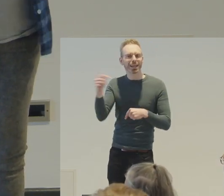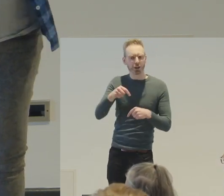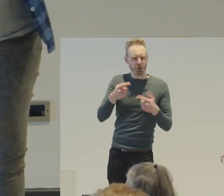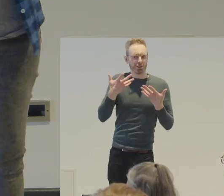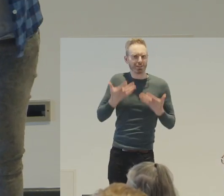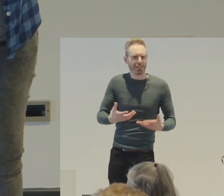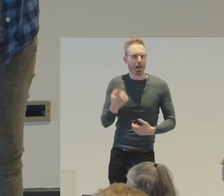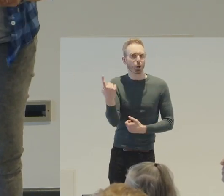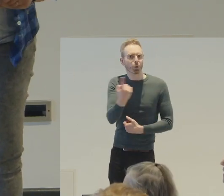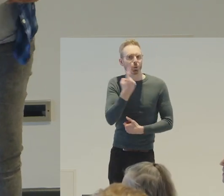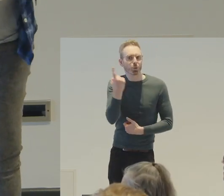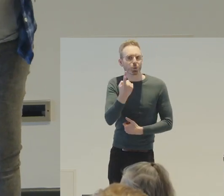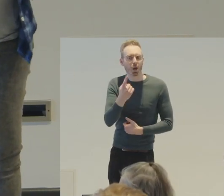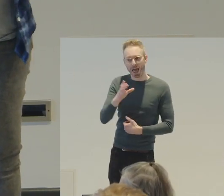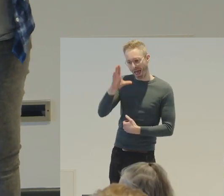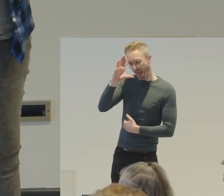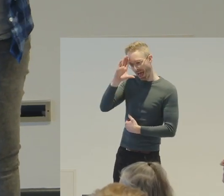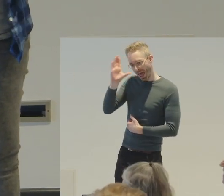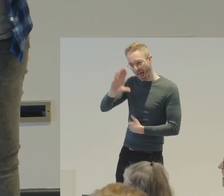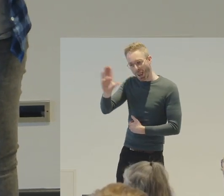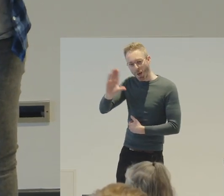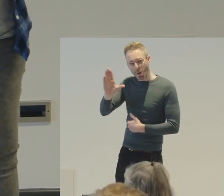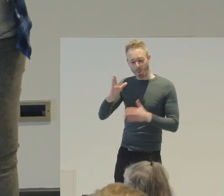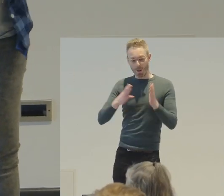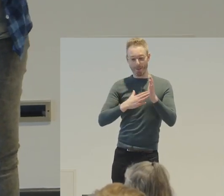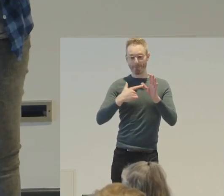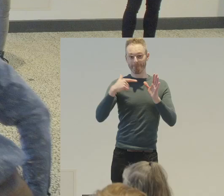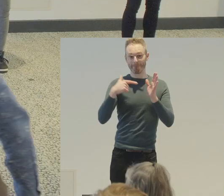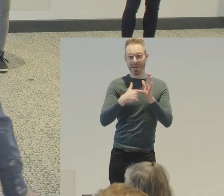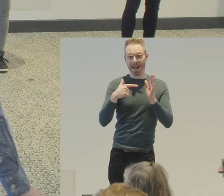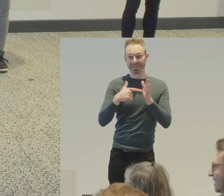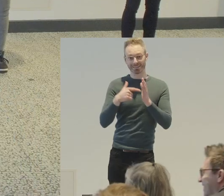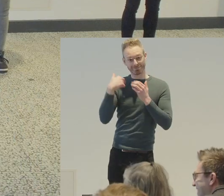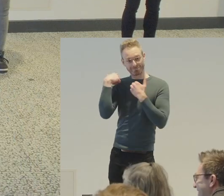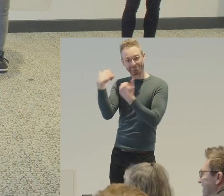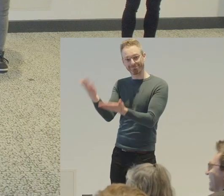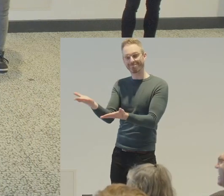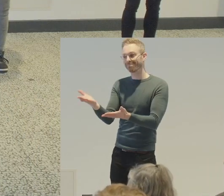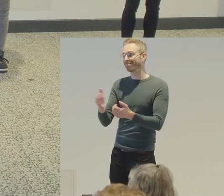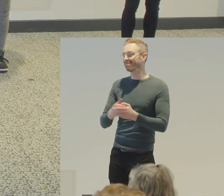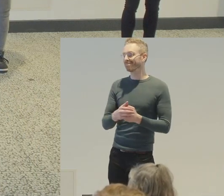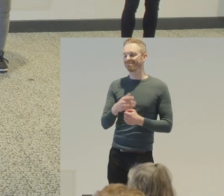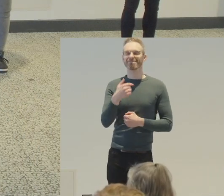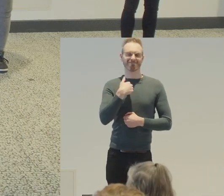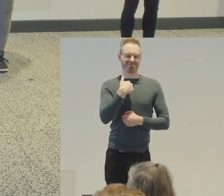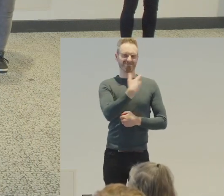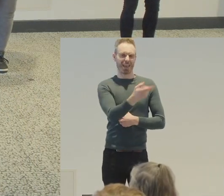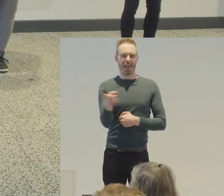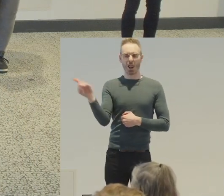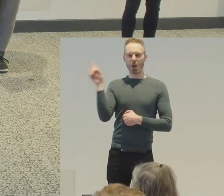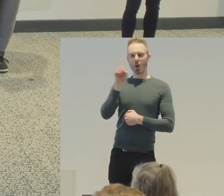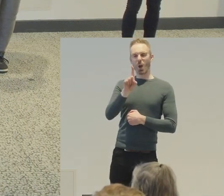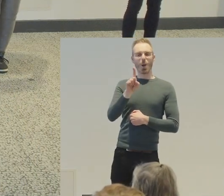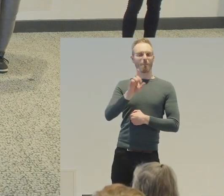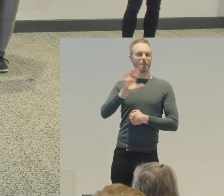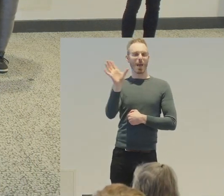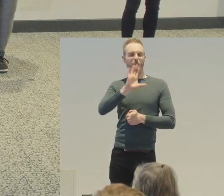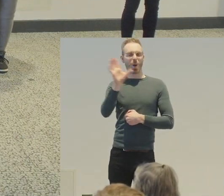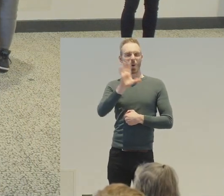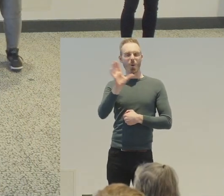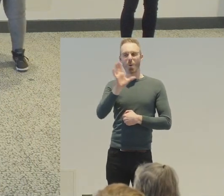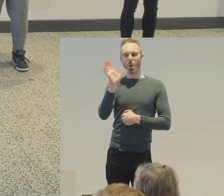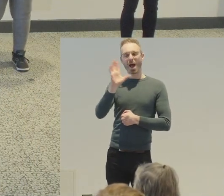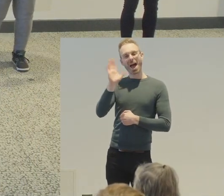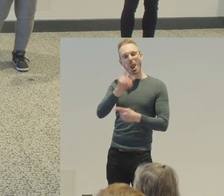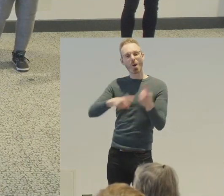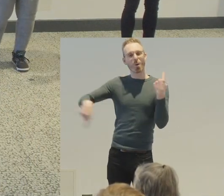Oh yeah, we got to say hello to Matt. Can you come up? I'll come and say hello. I'll borrow that, Charlotte. Yep. Hello,